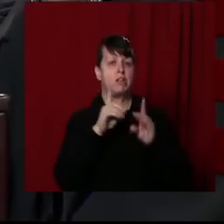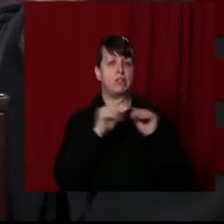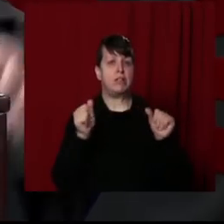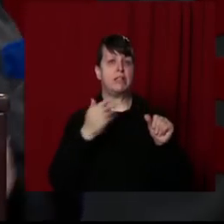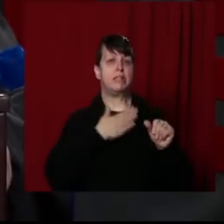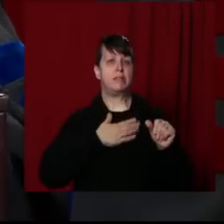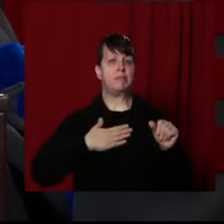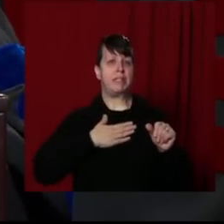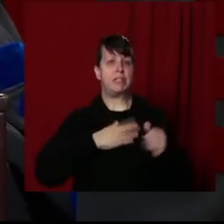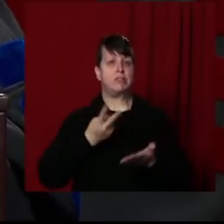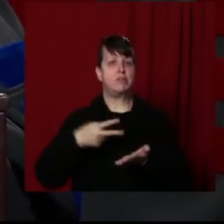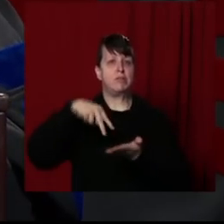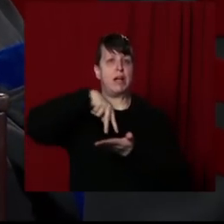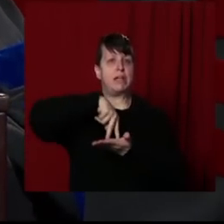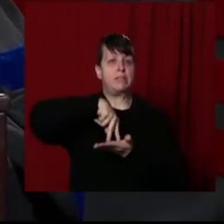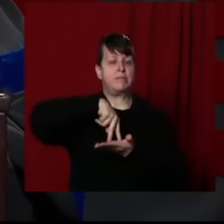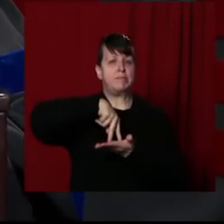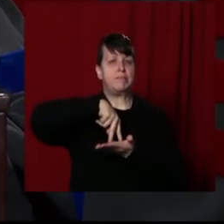please rise.